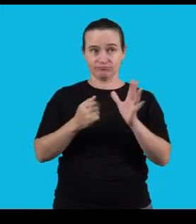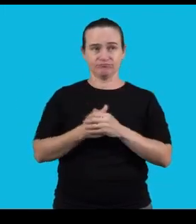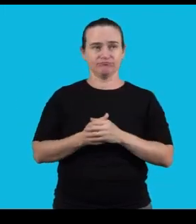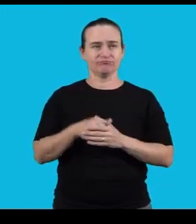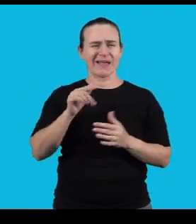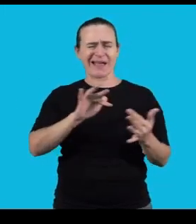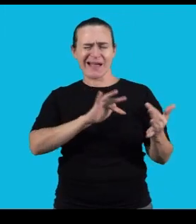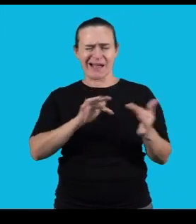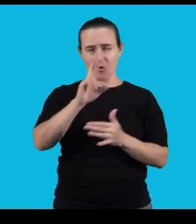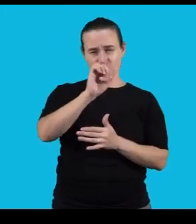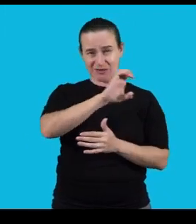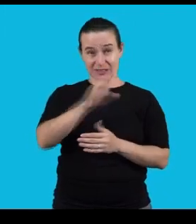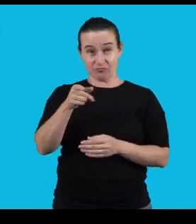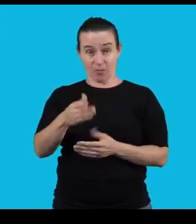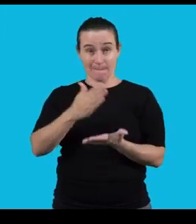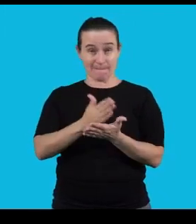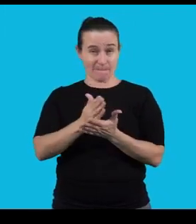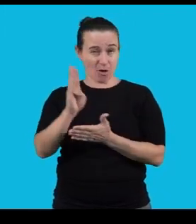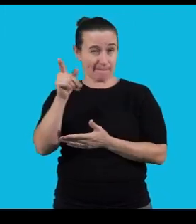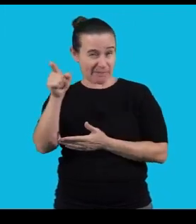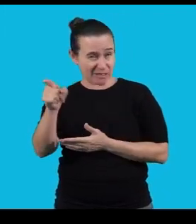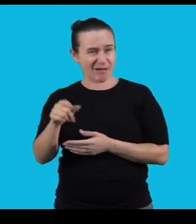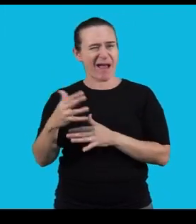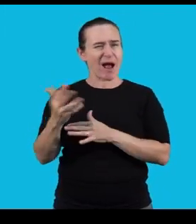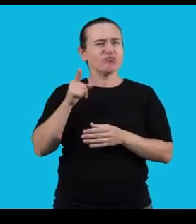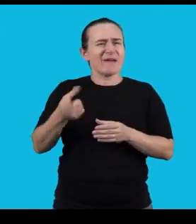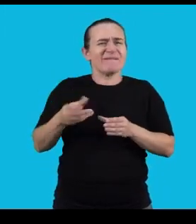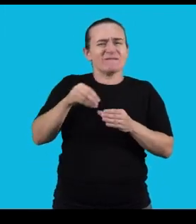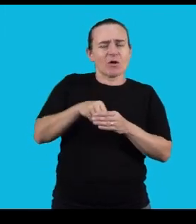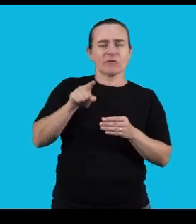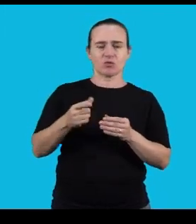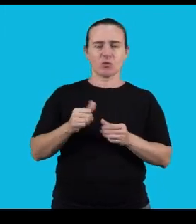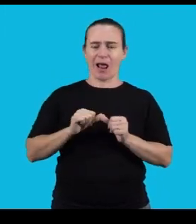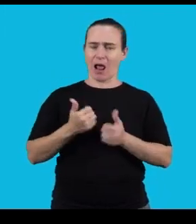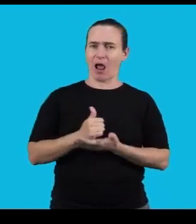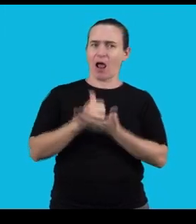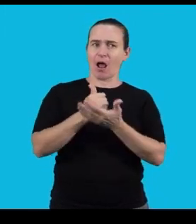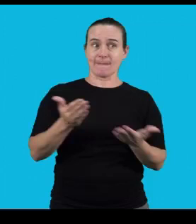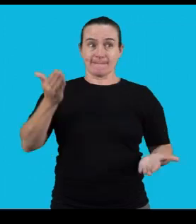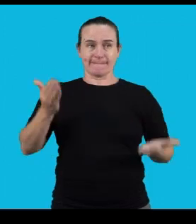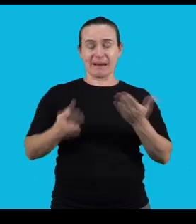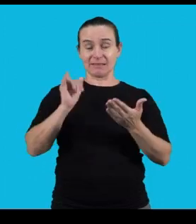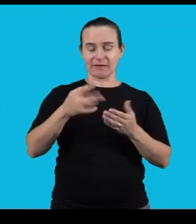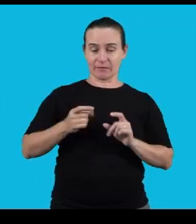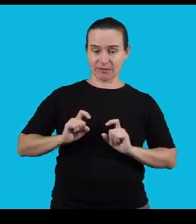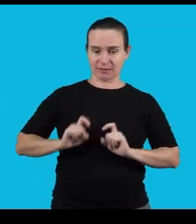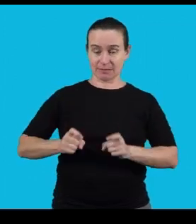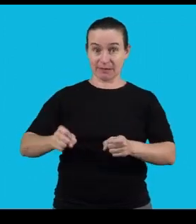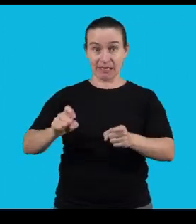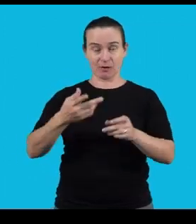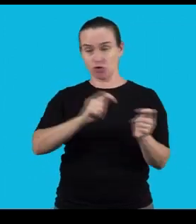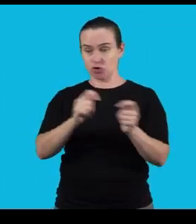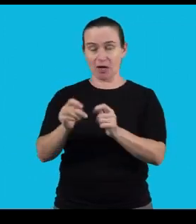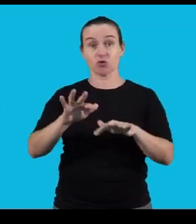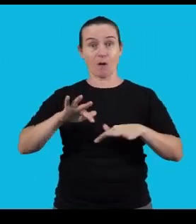Describe how the receptors in part B are involved in maintaining balance when there are changes in the speed and direction